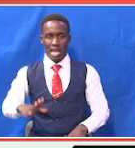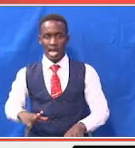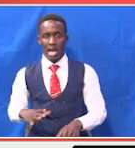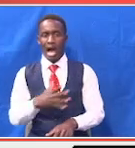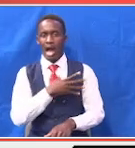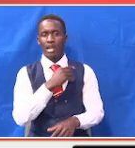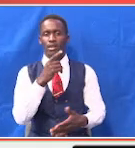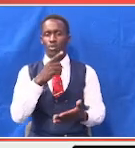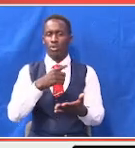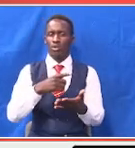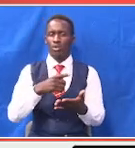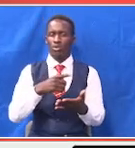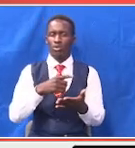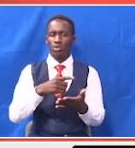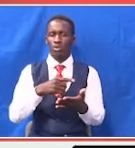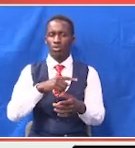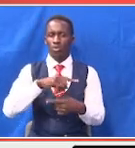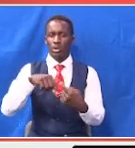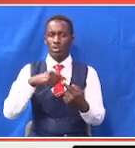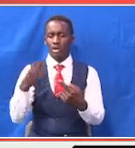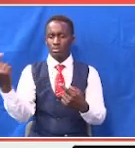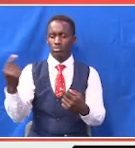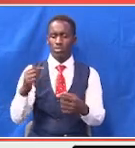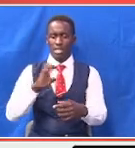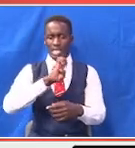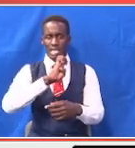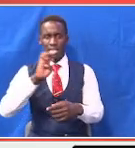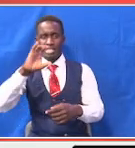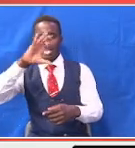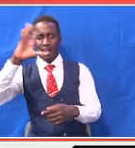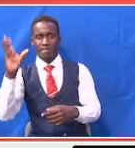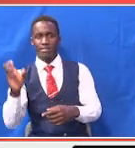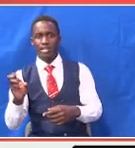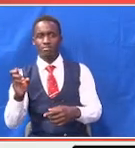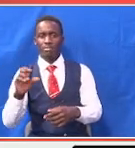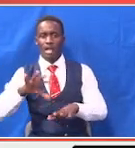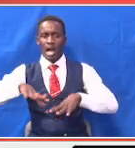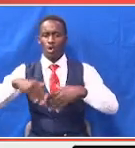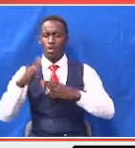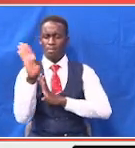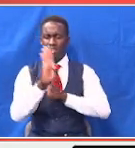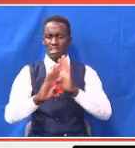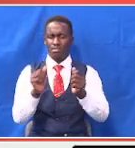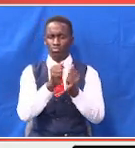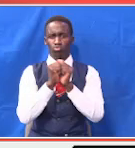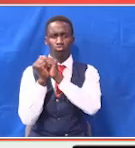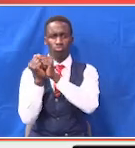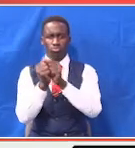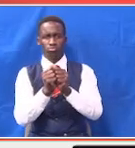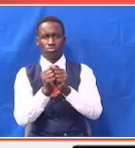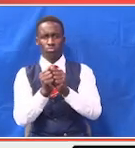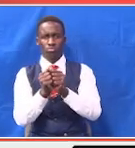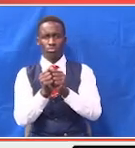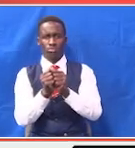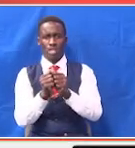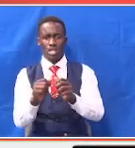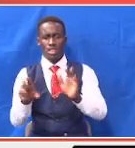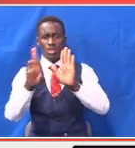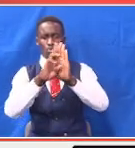you're coming to East Africa community, how we deal with each other. The